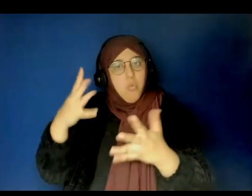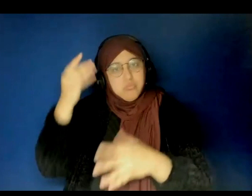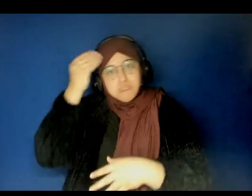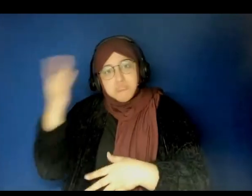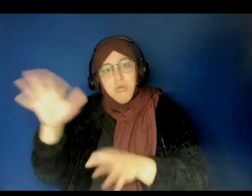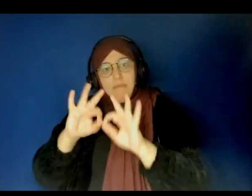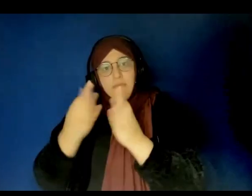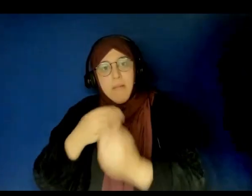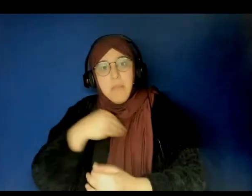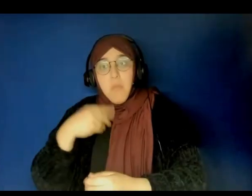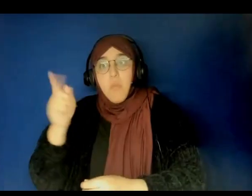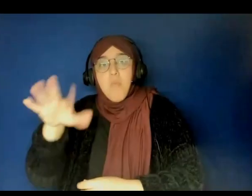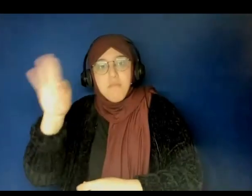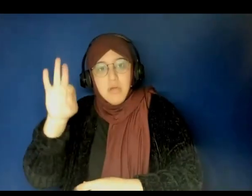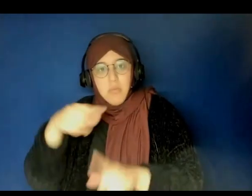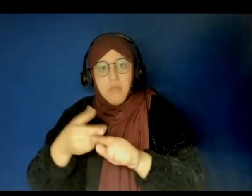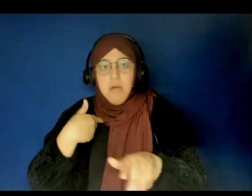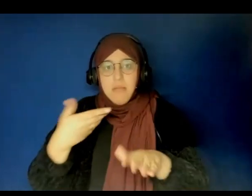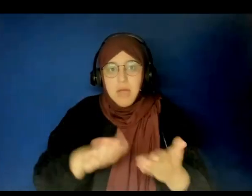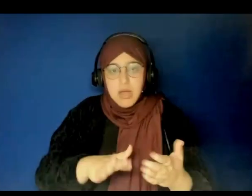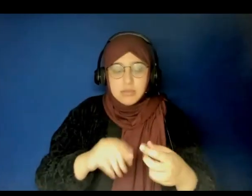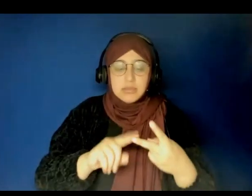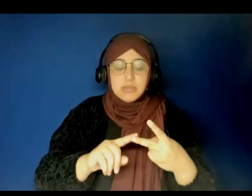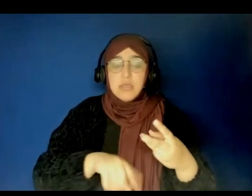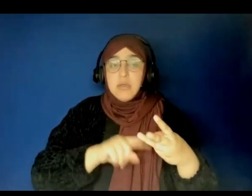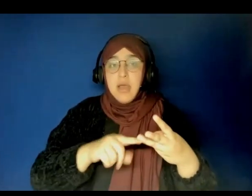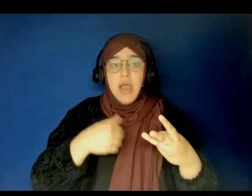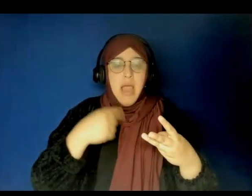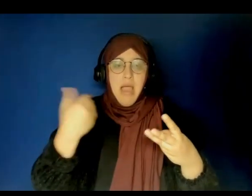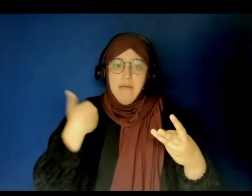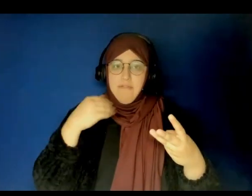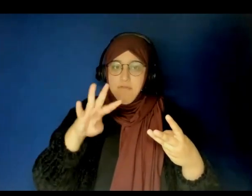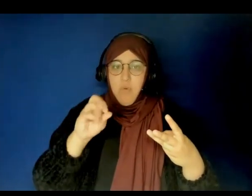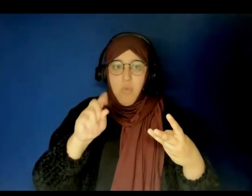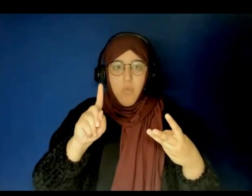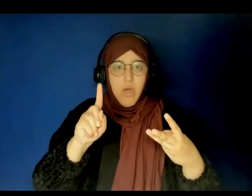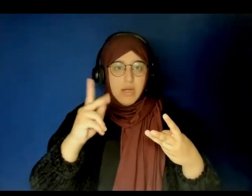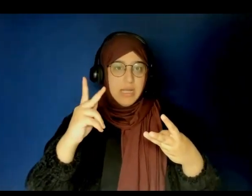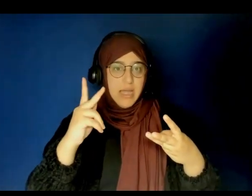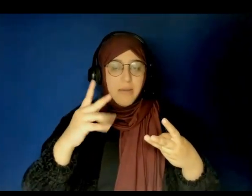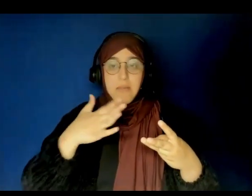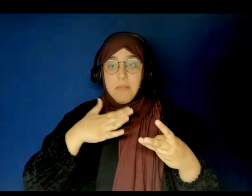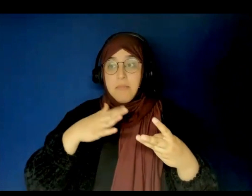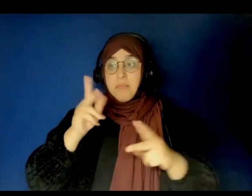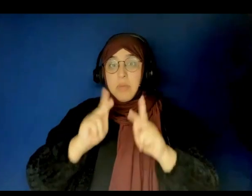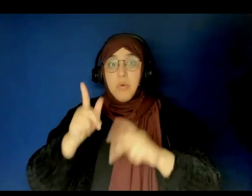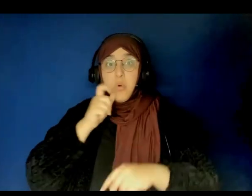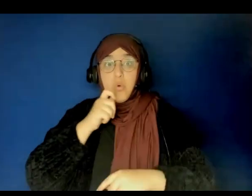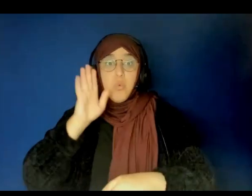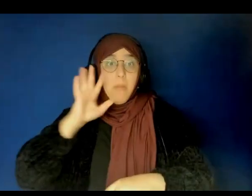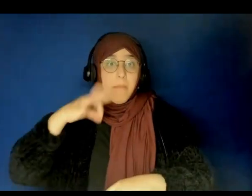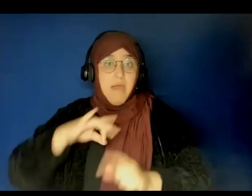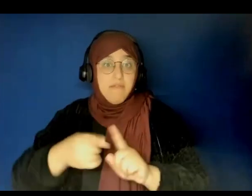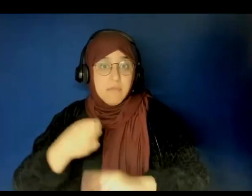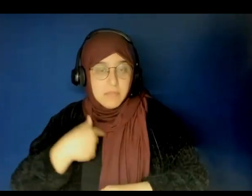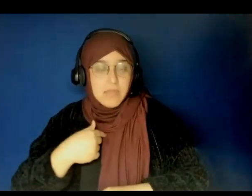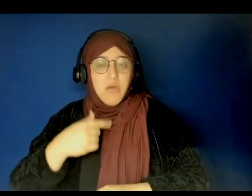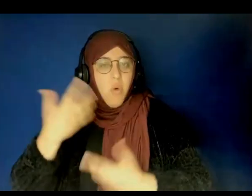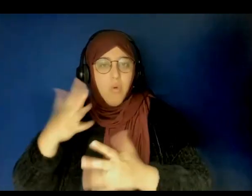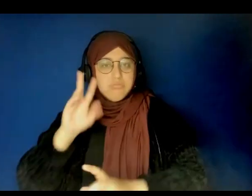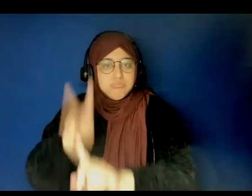a 401k and my beneficiaries have been designated for that. And it's with this